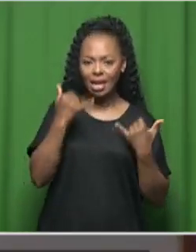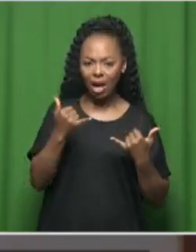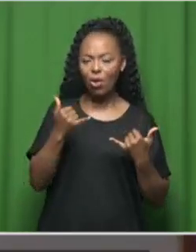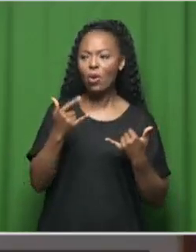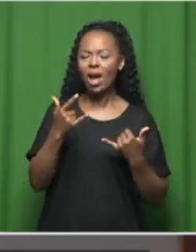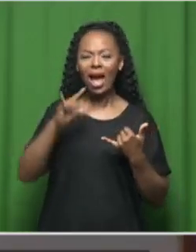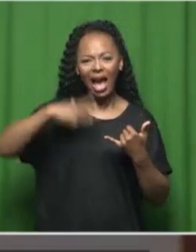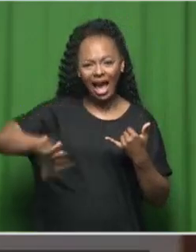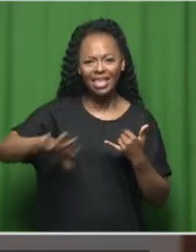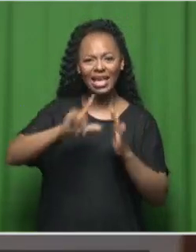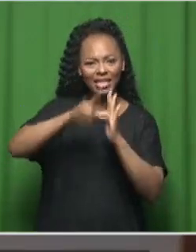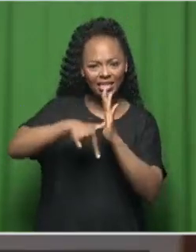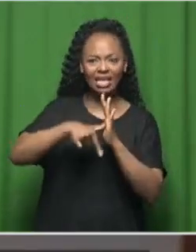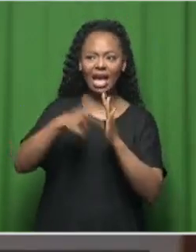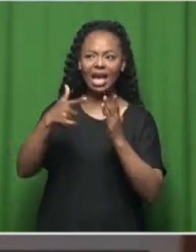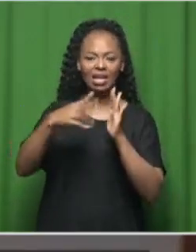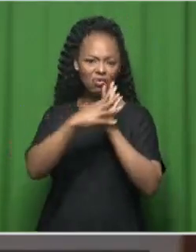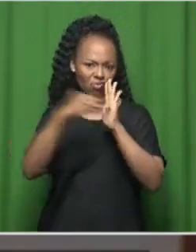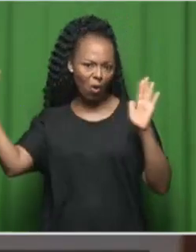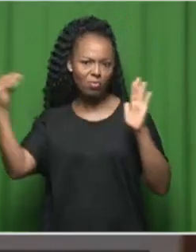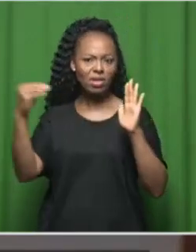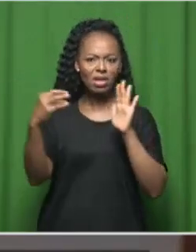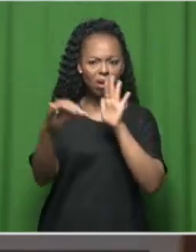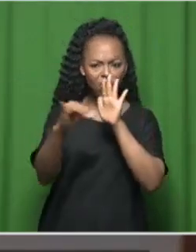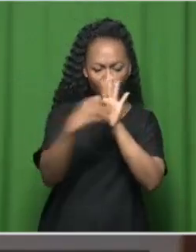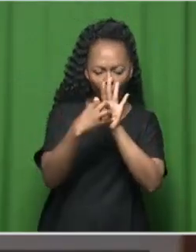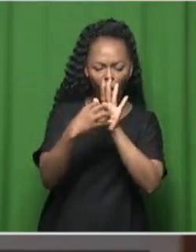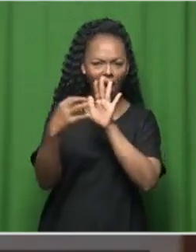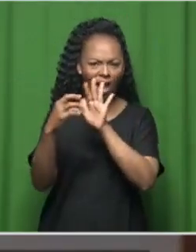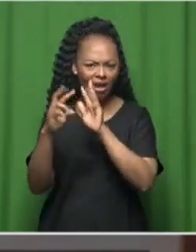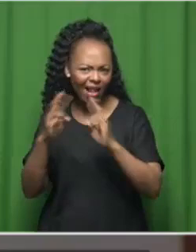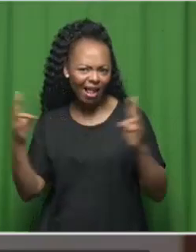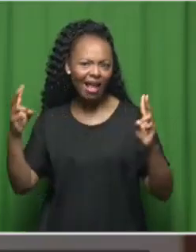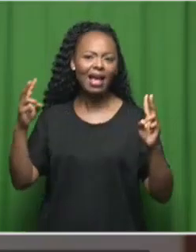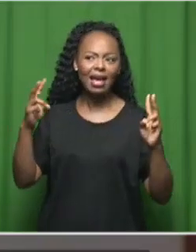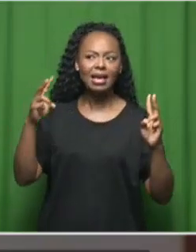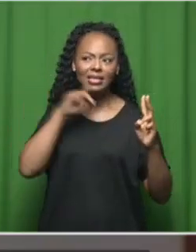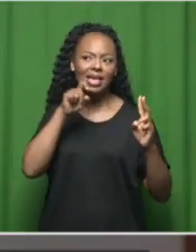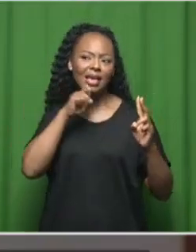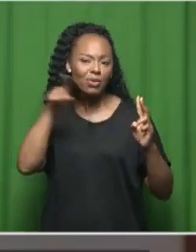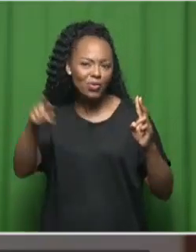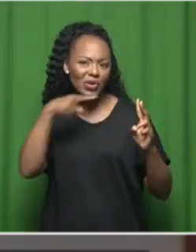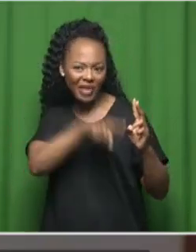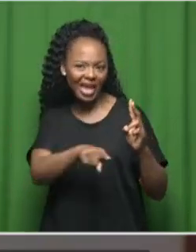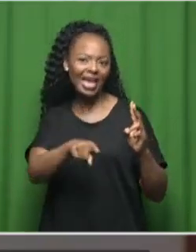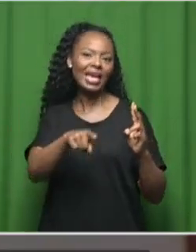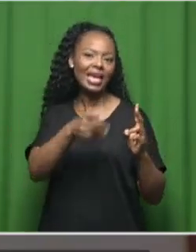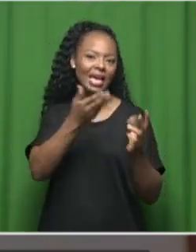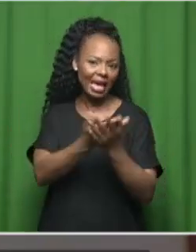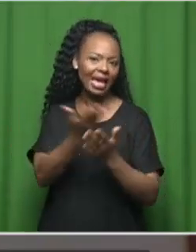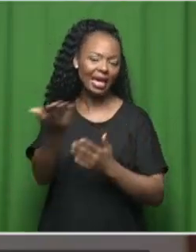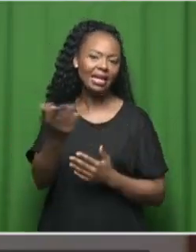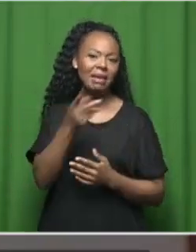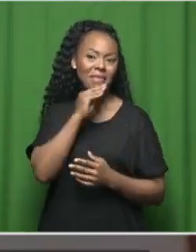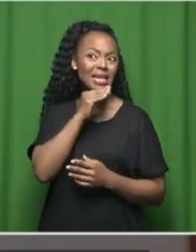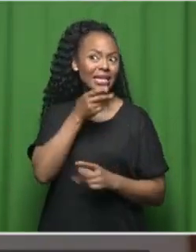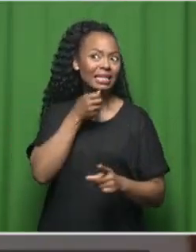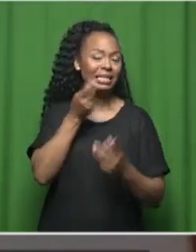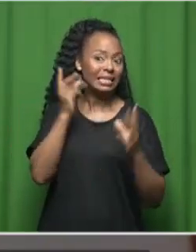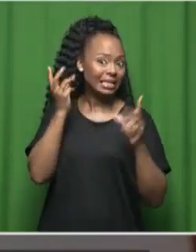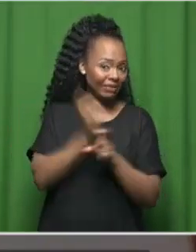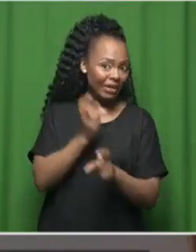other designers can take that fabric and use it. So that became very hard for us to fight because like it was all